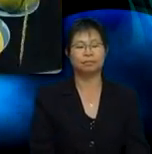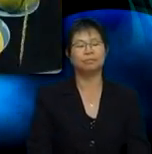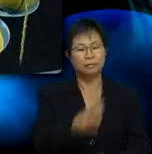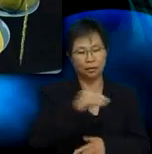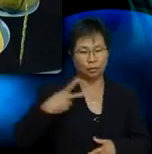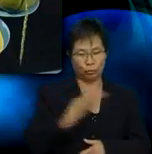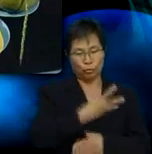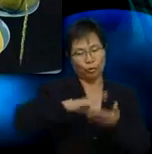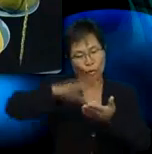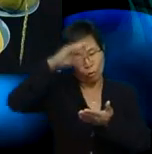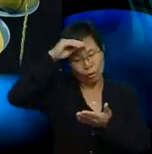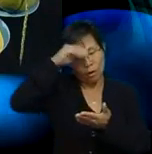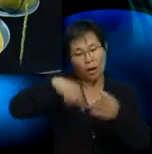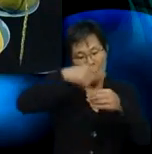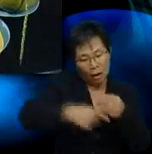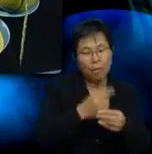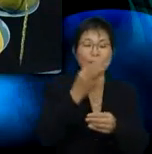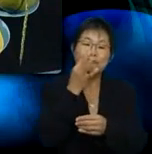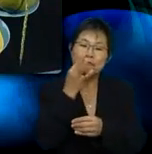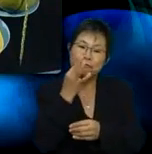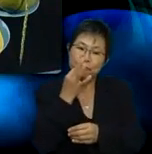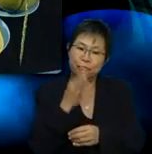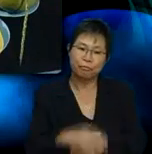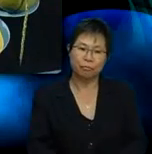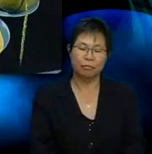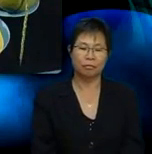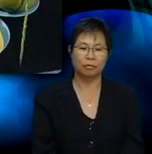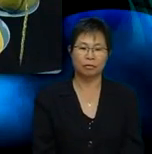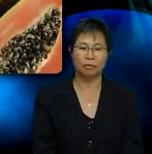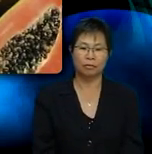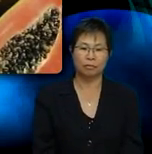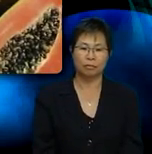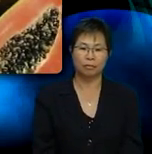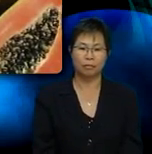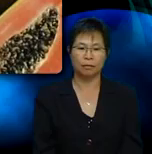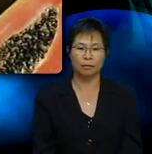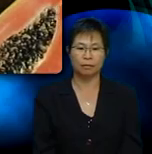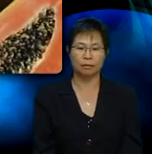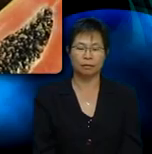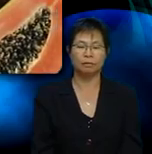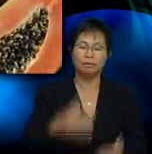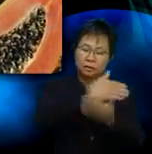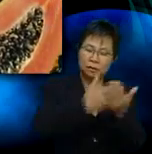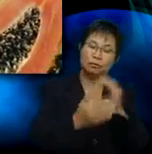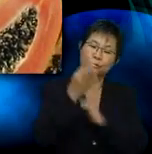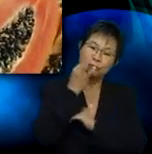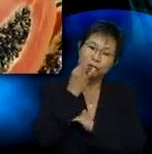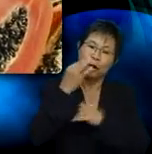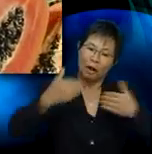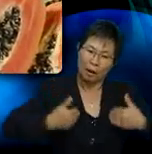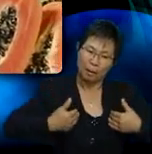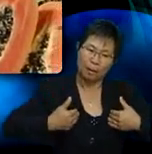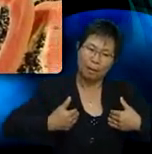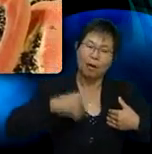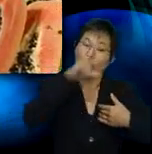And we also learn about fruits. Some fruit